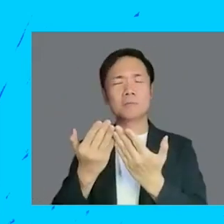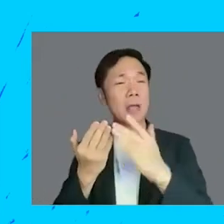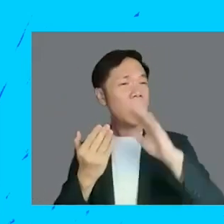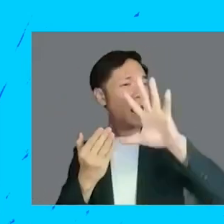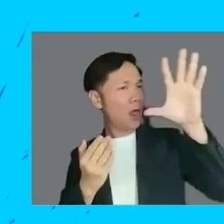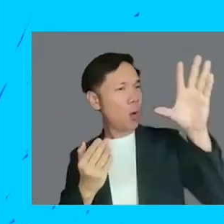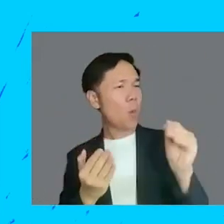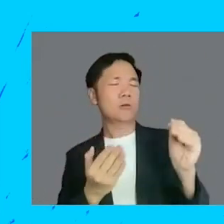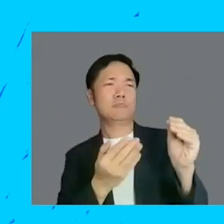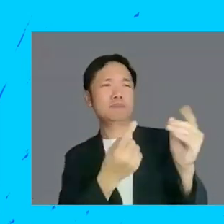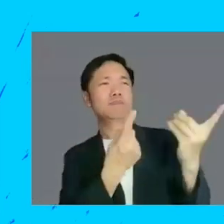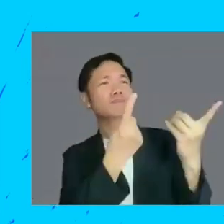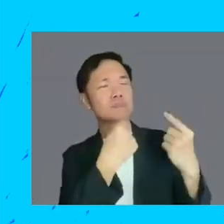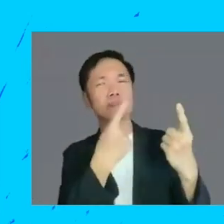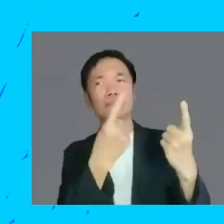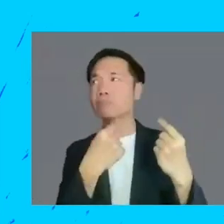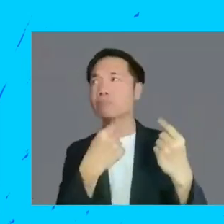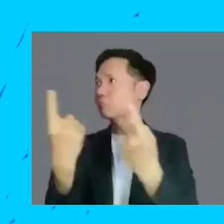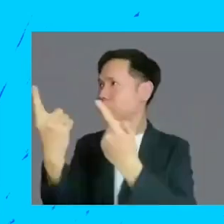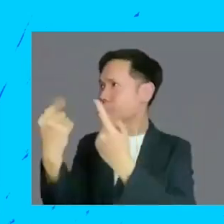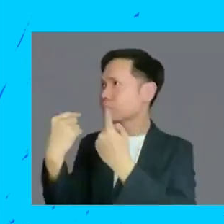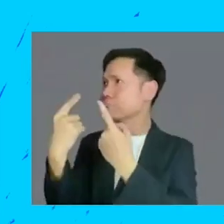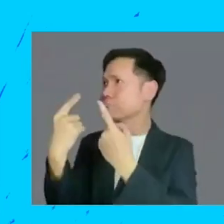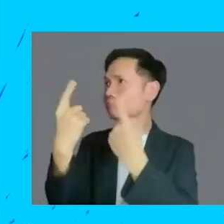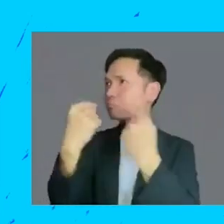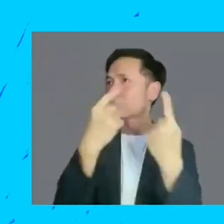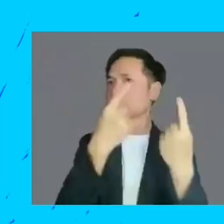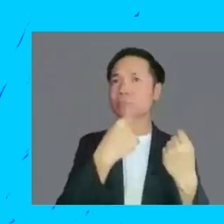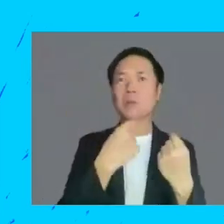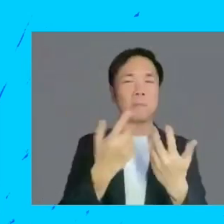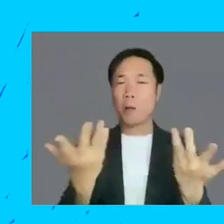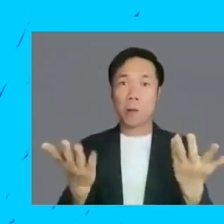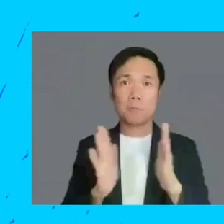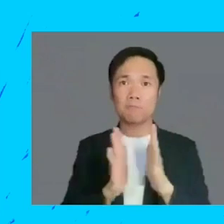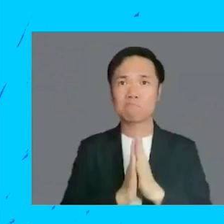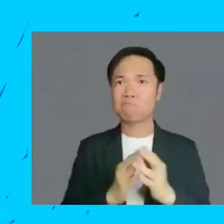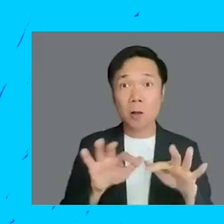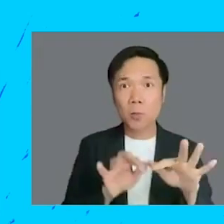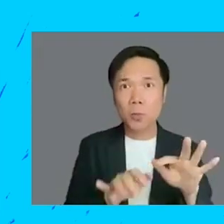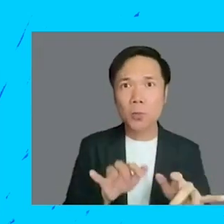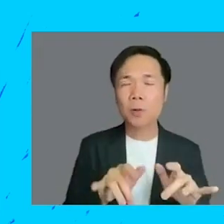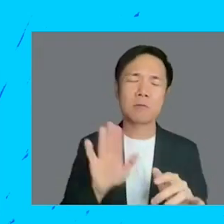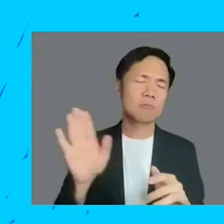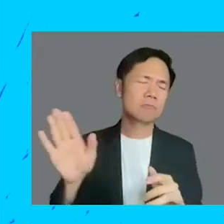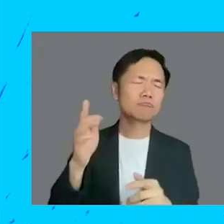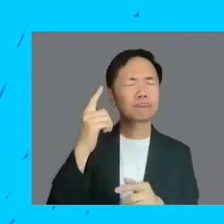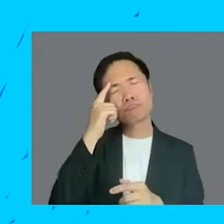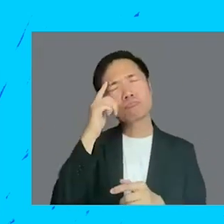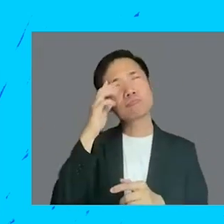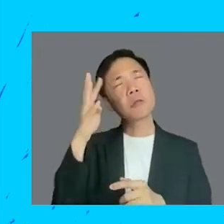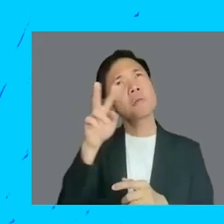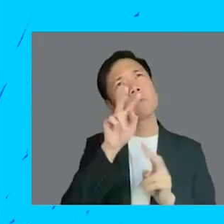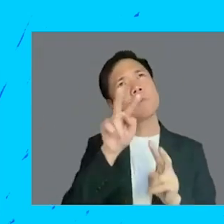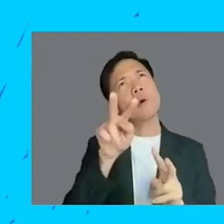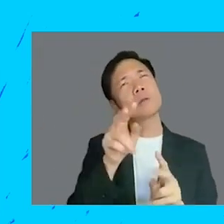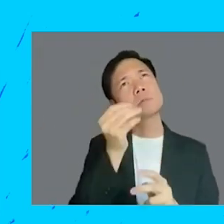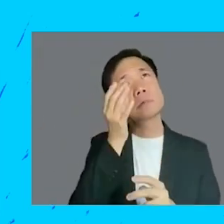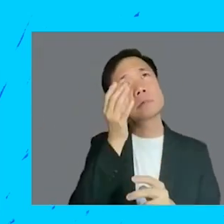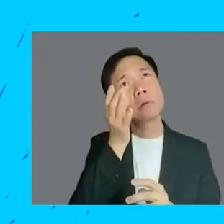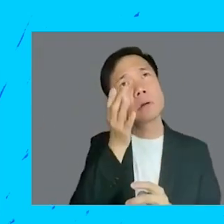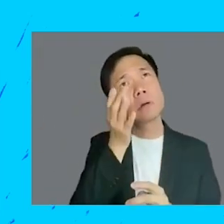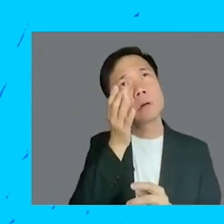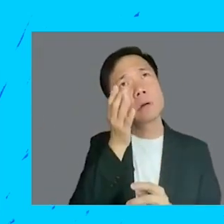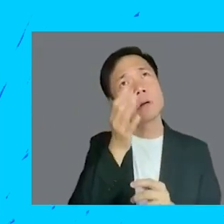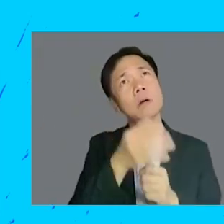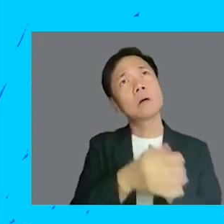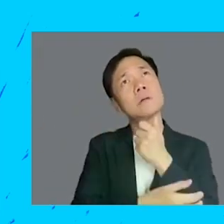globe joining us online. And I am just eager to read what they have shared with us, what they have learned, what they have understood from the videos, but also they